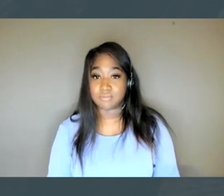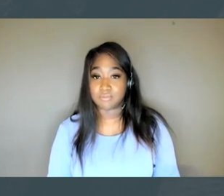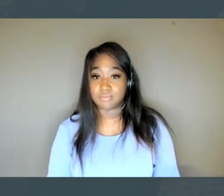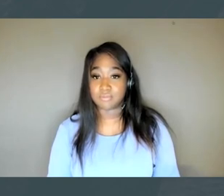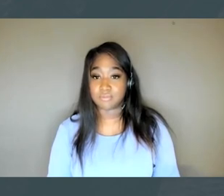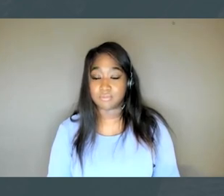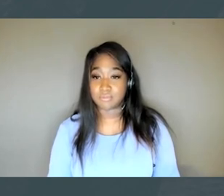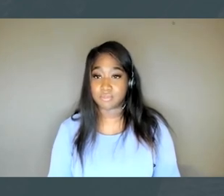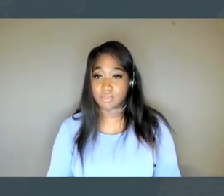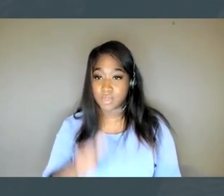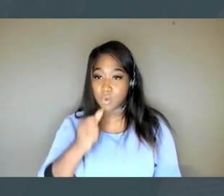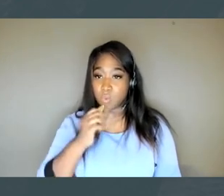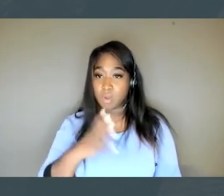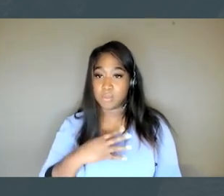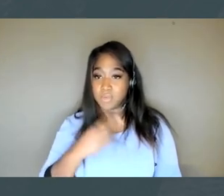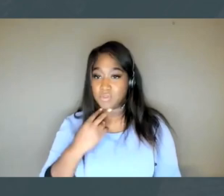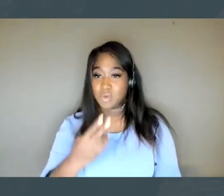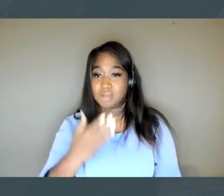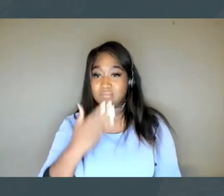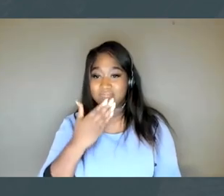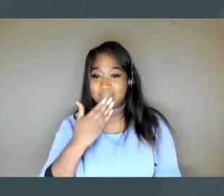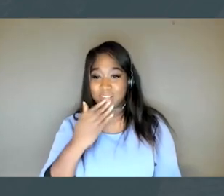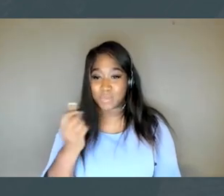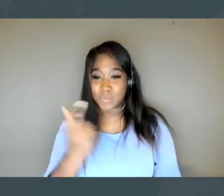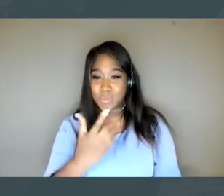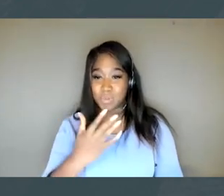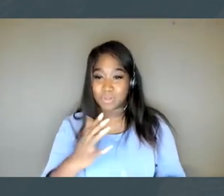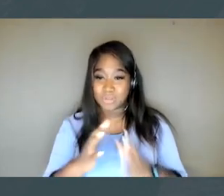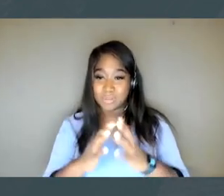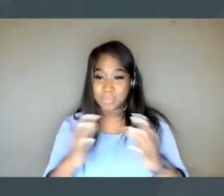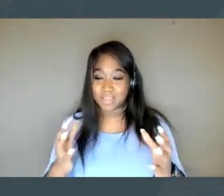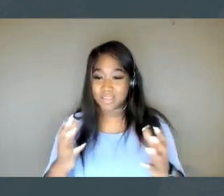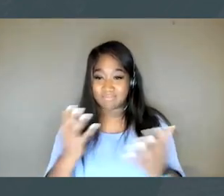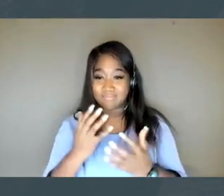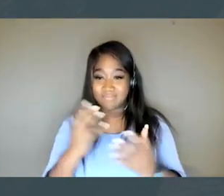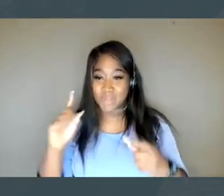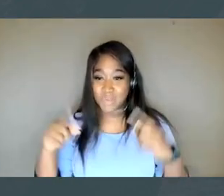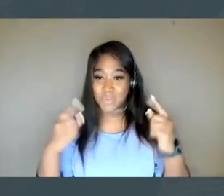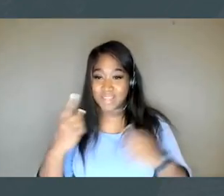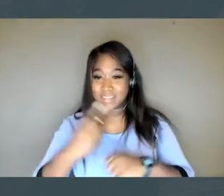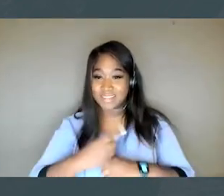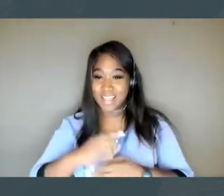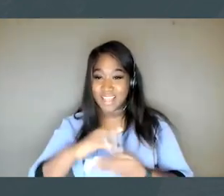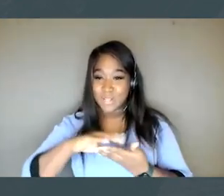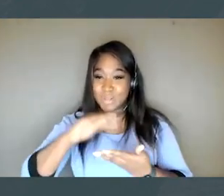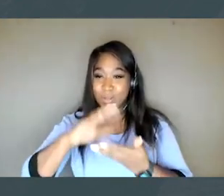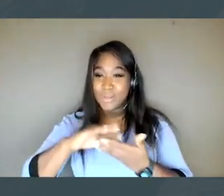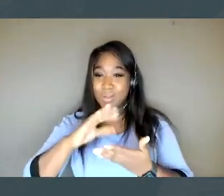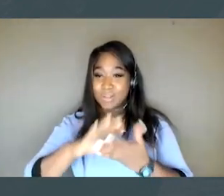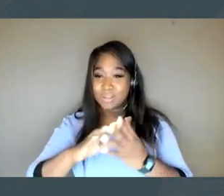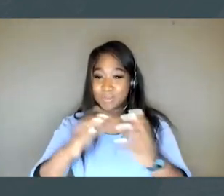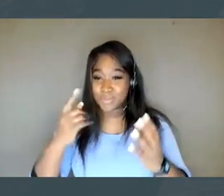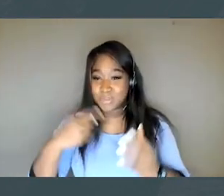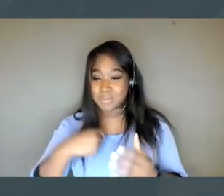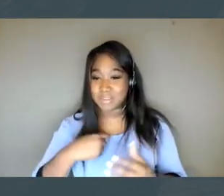Hi, thank you all so much. This has just been such a crazy day of learning for me. We're so lucky to